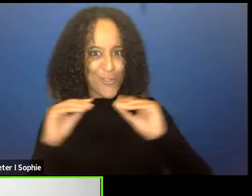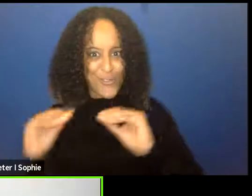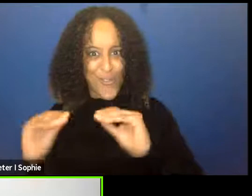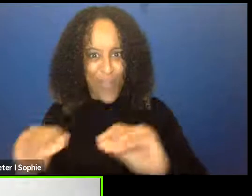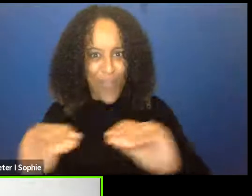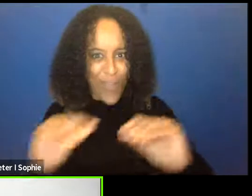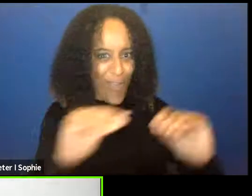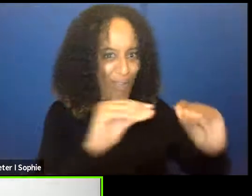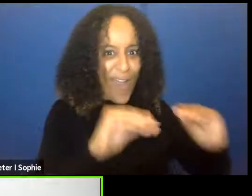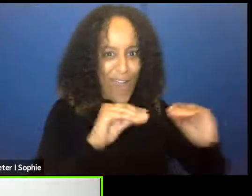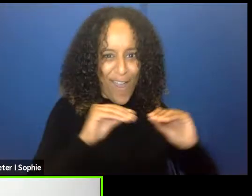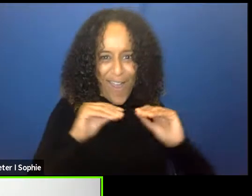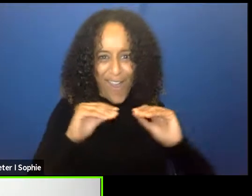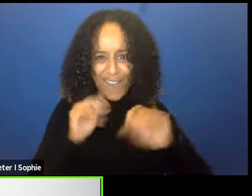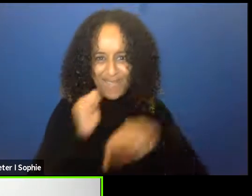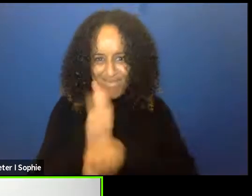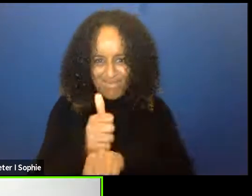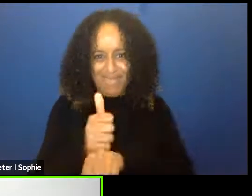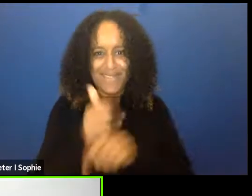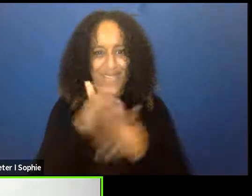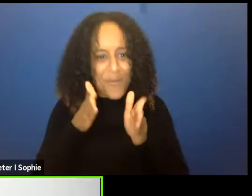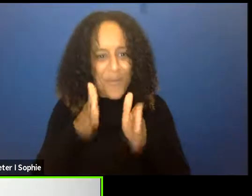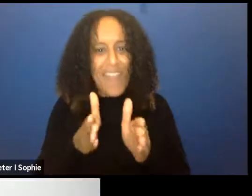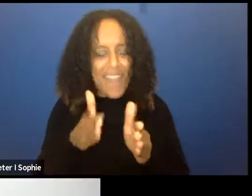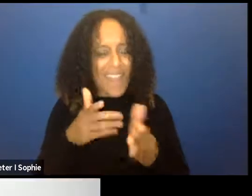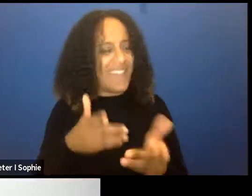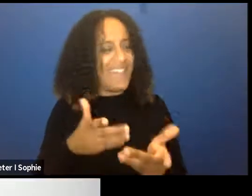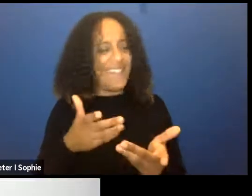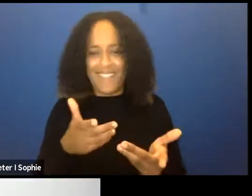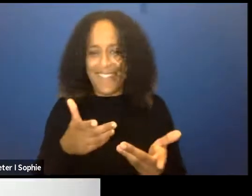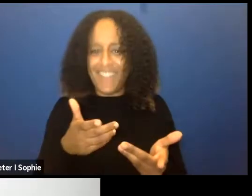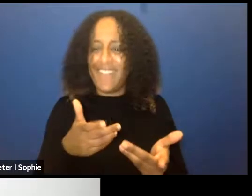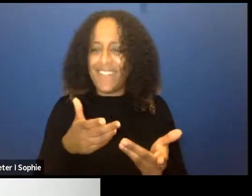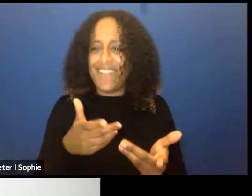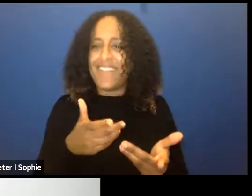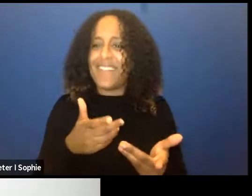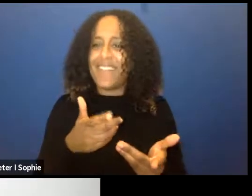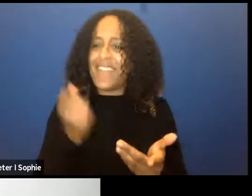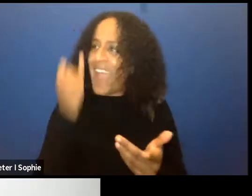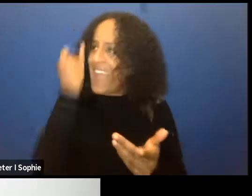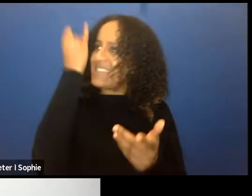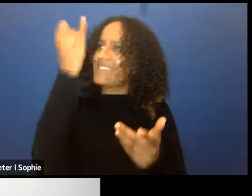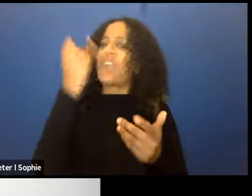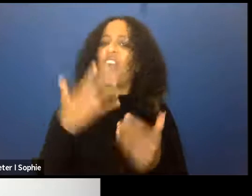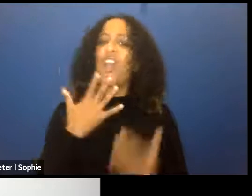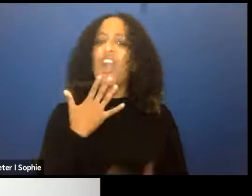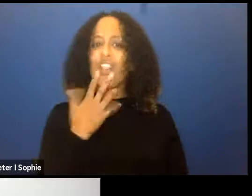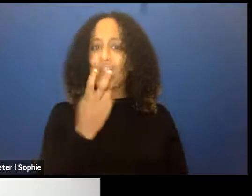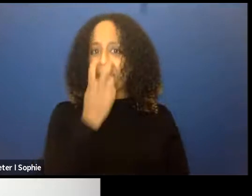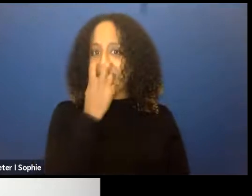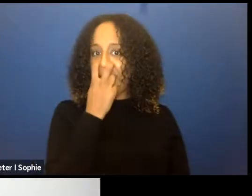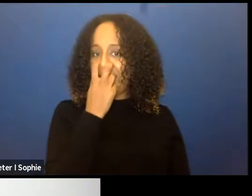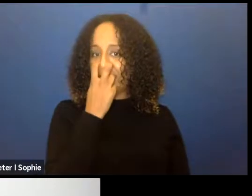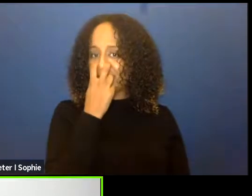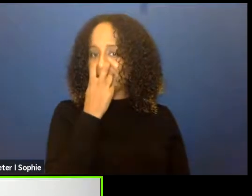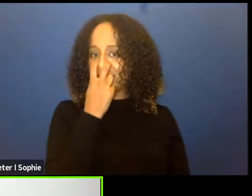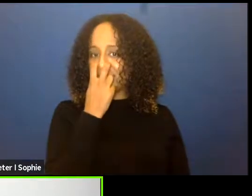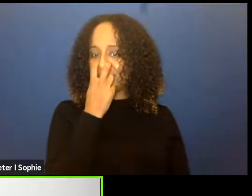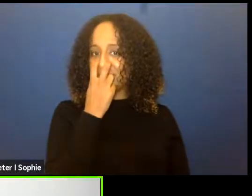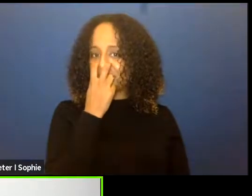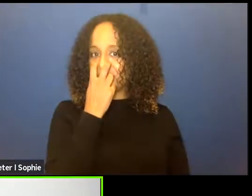Yeah. all had this sense of, the idea of color blindness, and